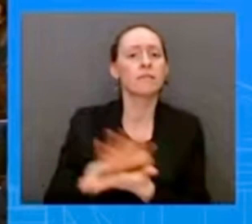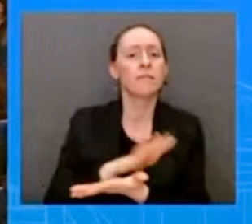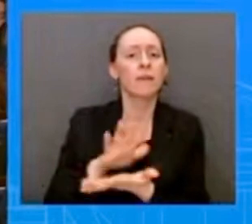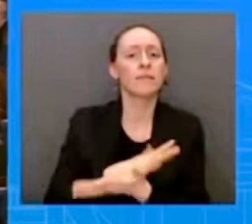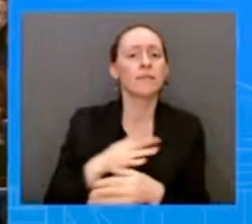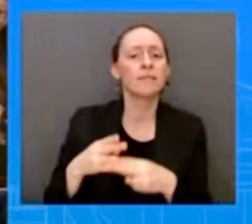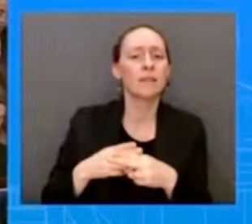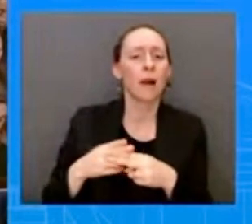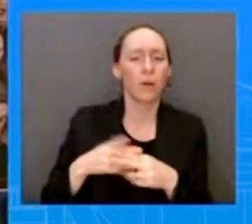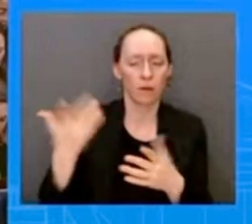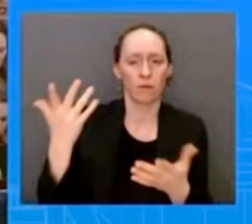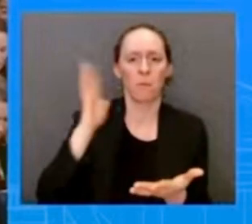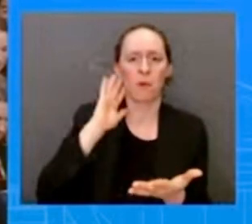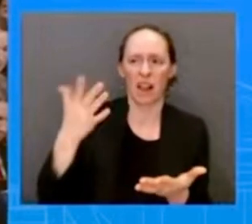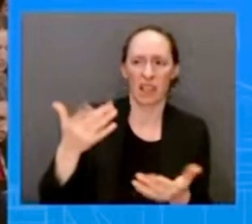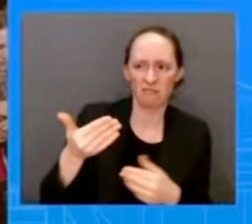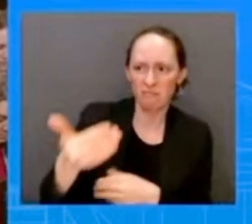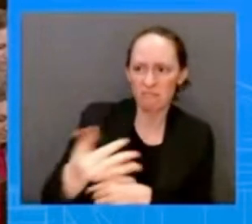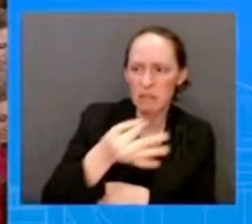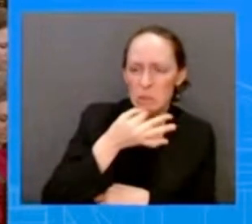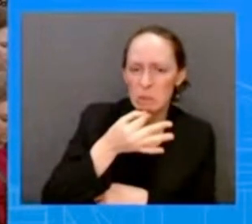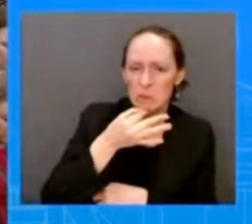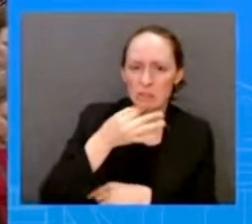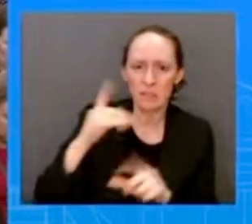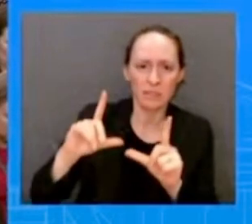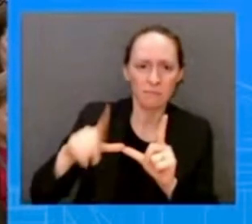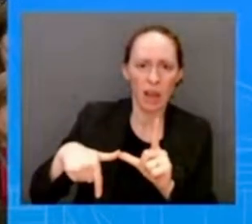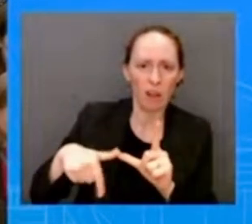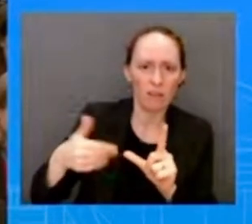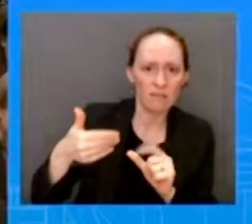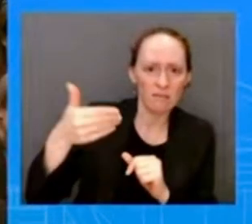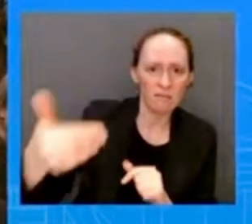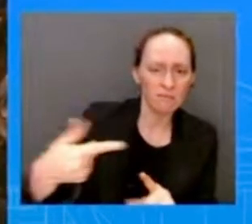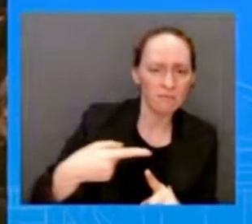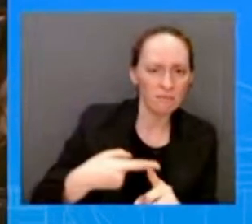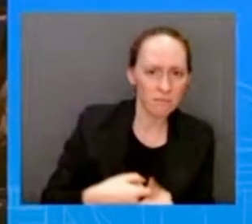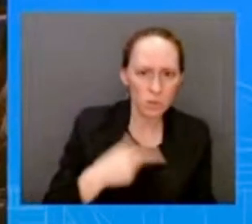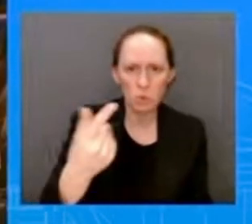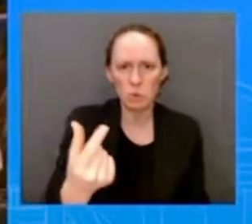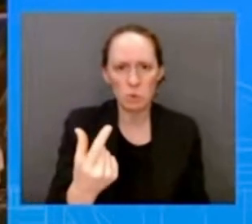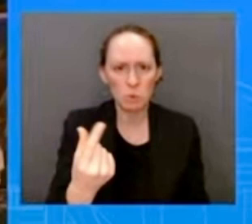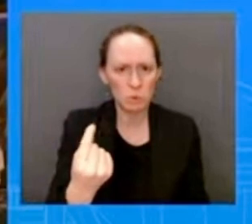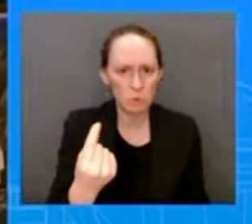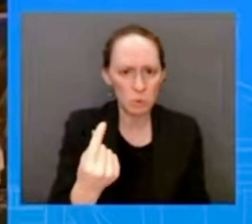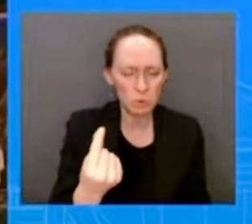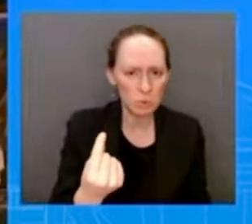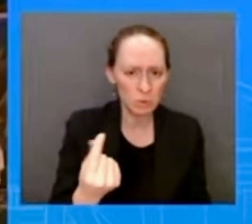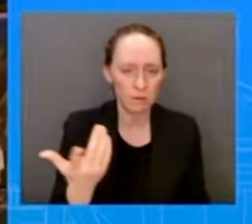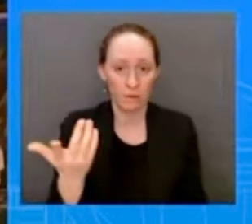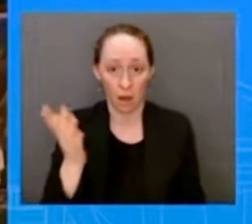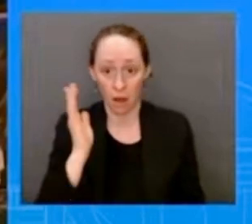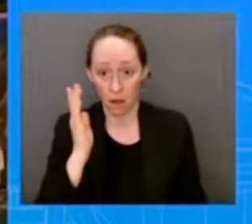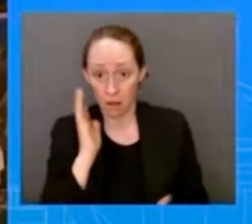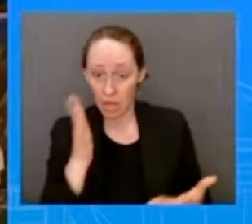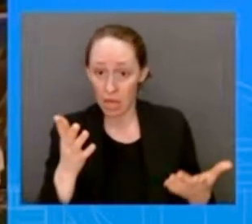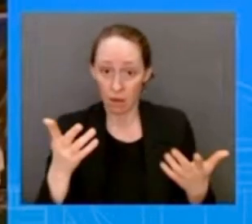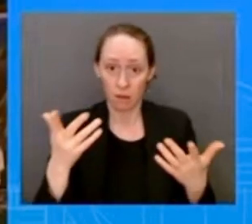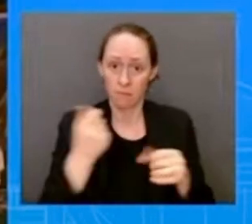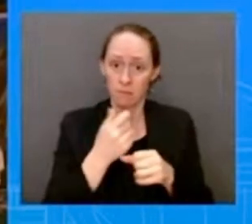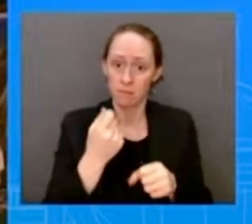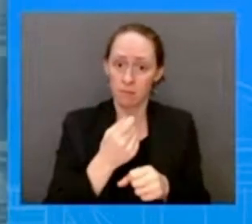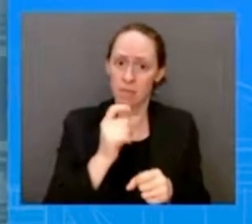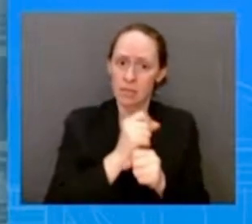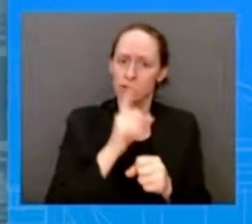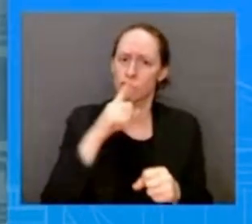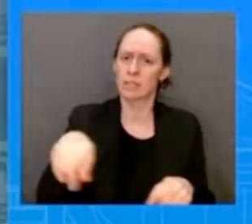option for to extend that legal status? And if it's not extended, what would happen to those 10,000 Ukrainians in the United States? Let me take the